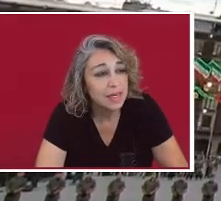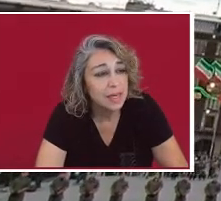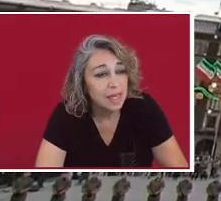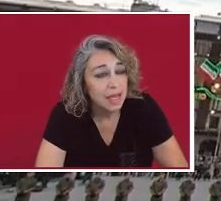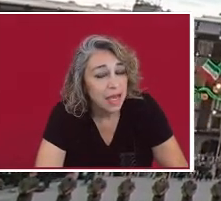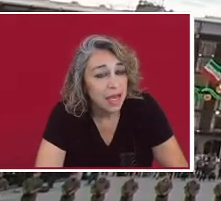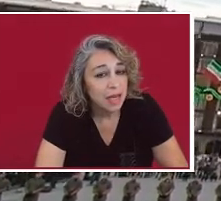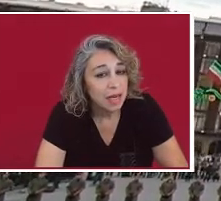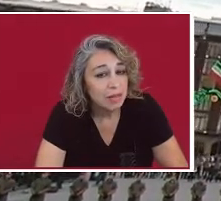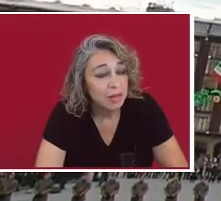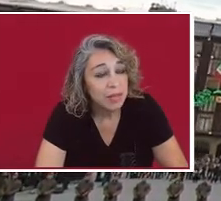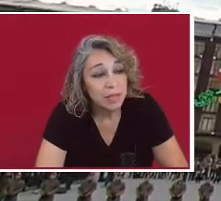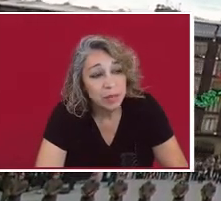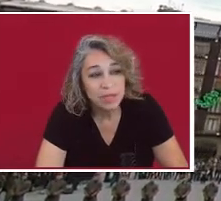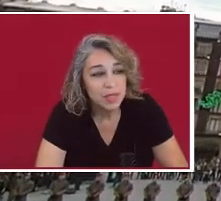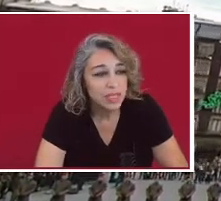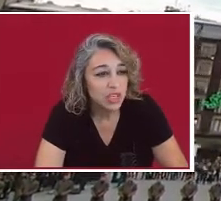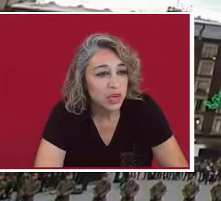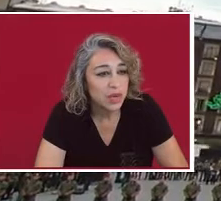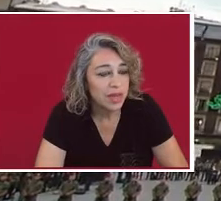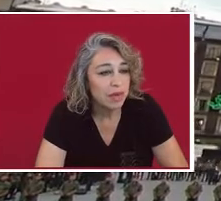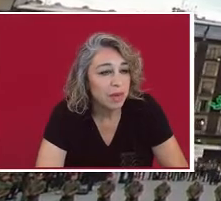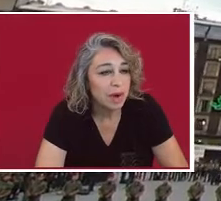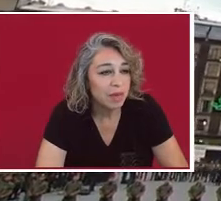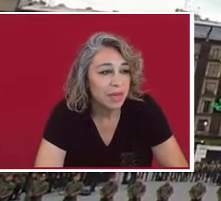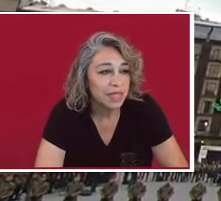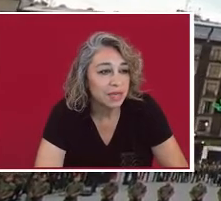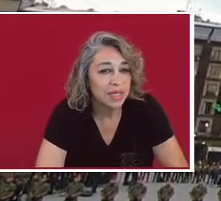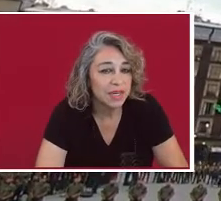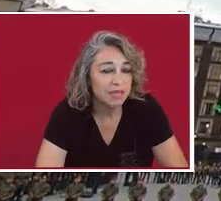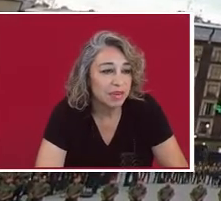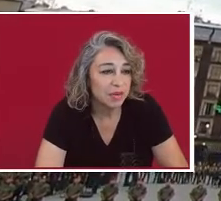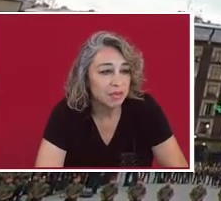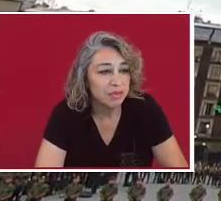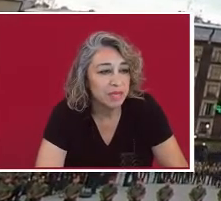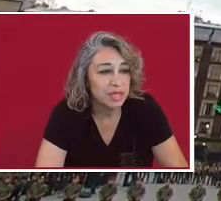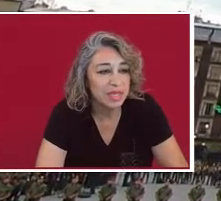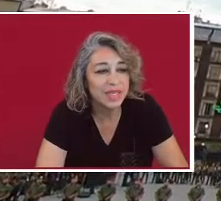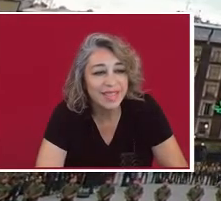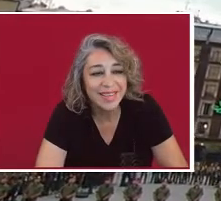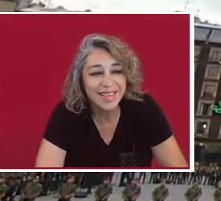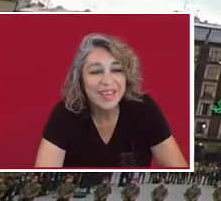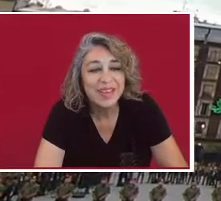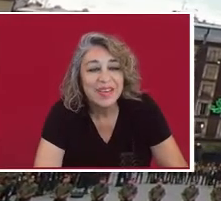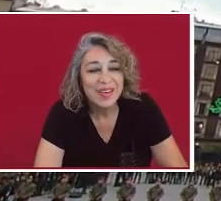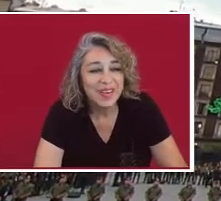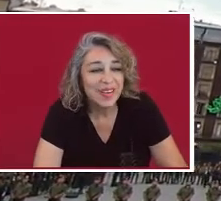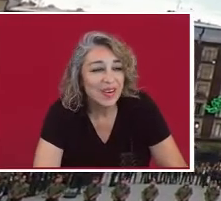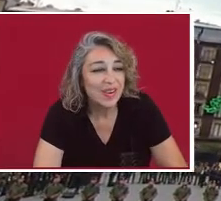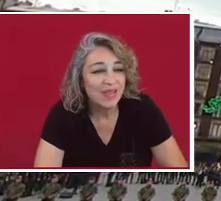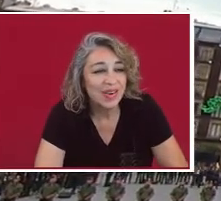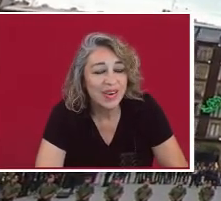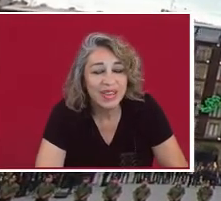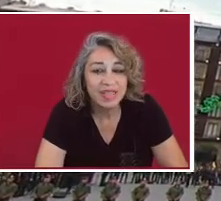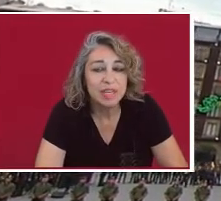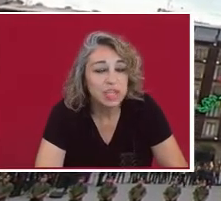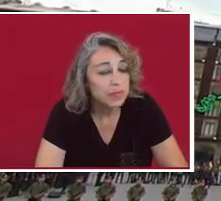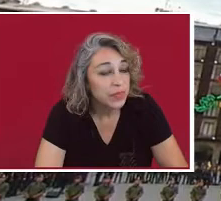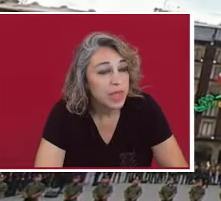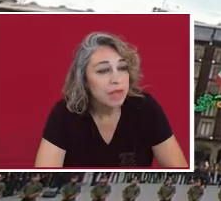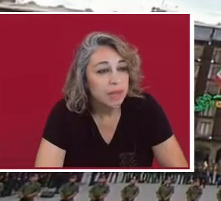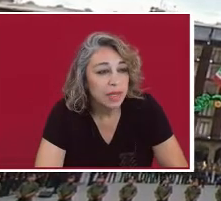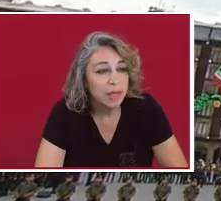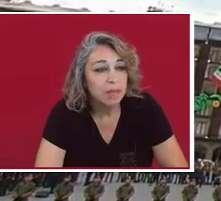And but the press wasn't showing that part because it wasn't good for business, you know, or for his